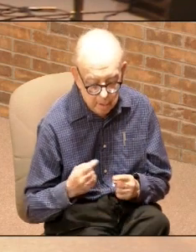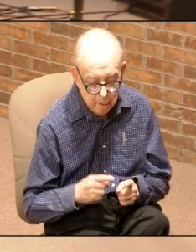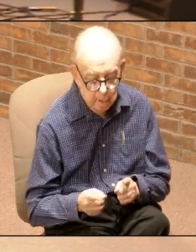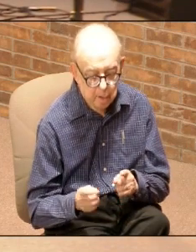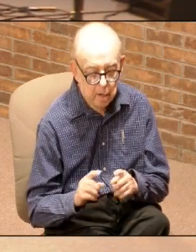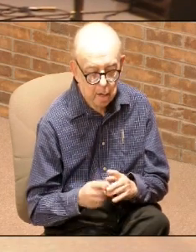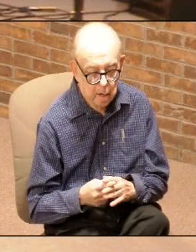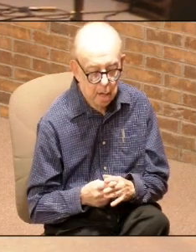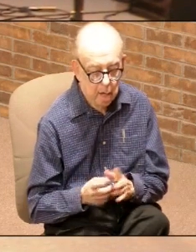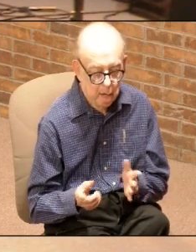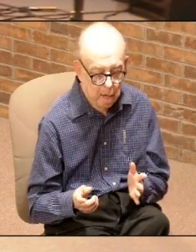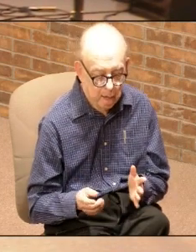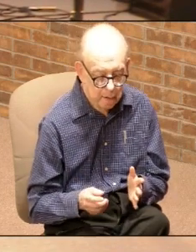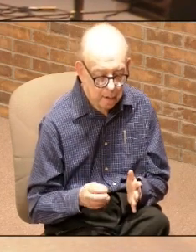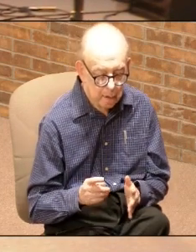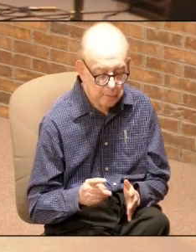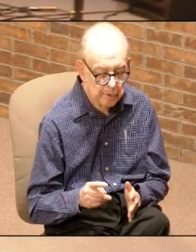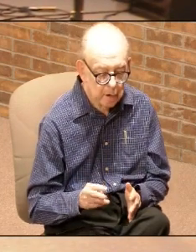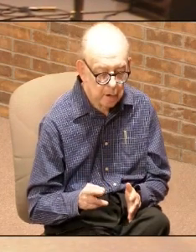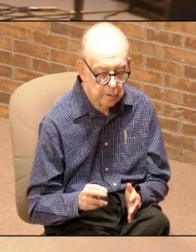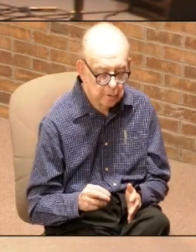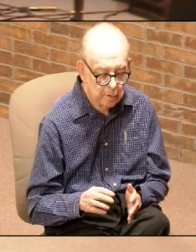and begins to start pruning